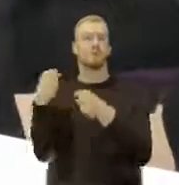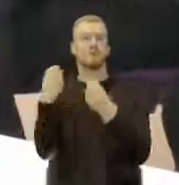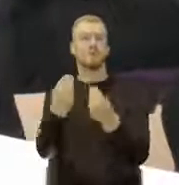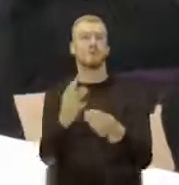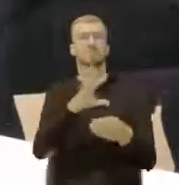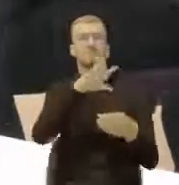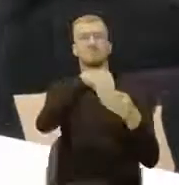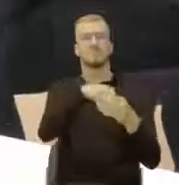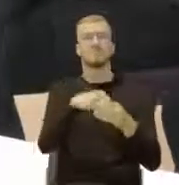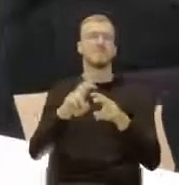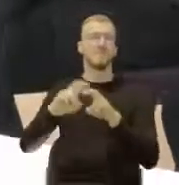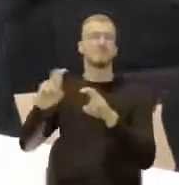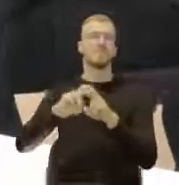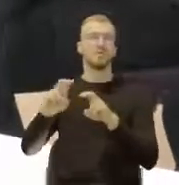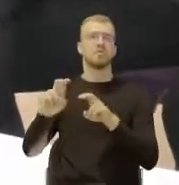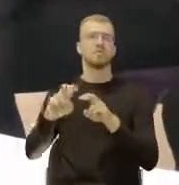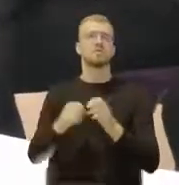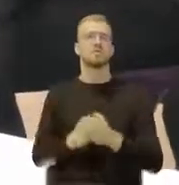precious jobs